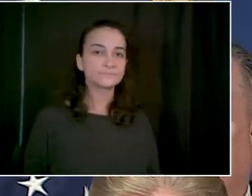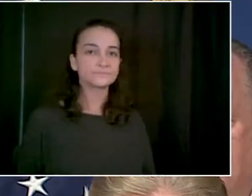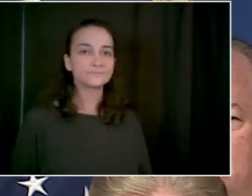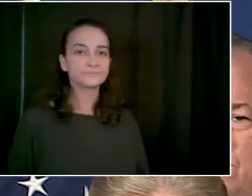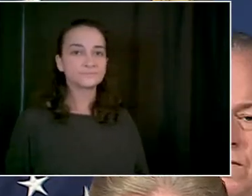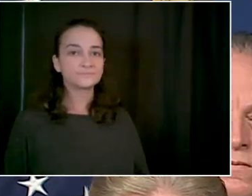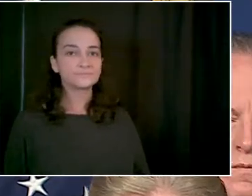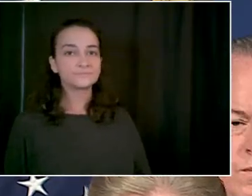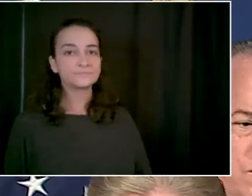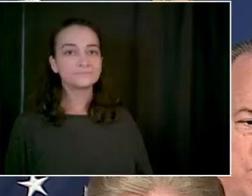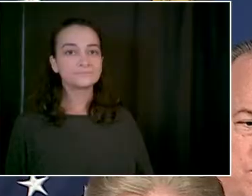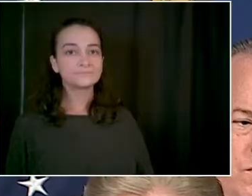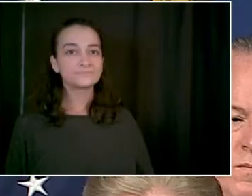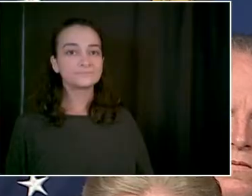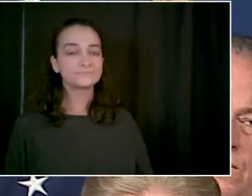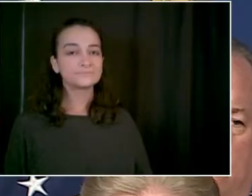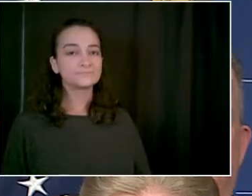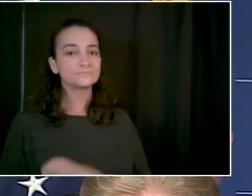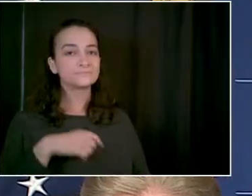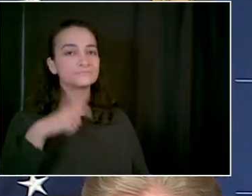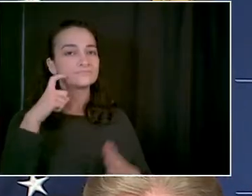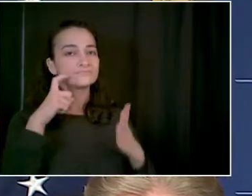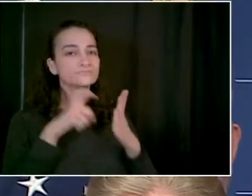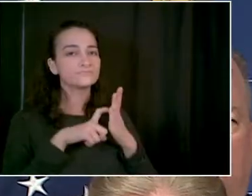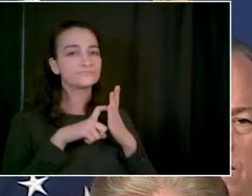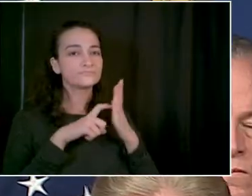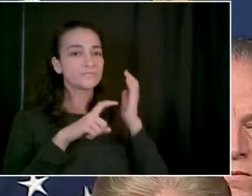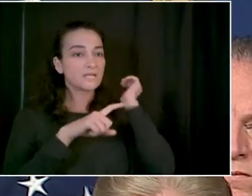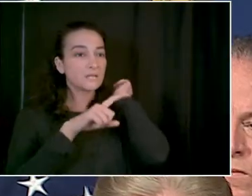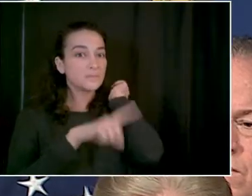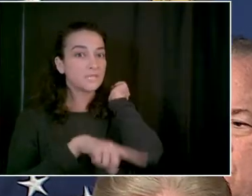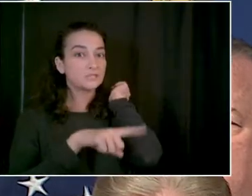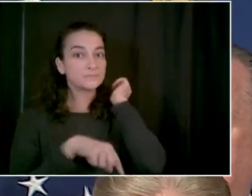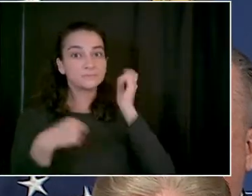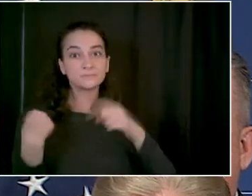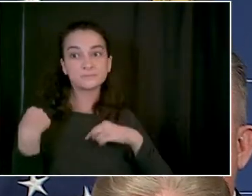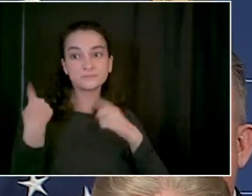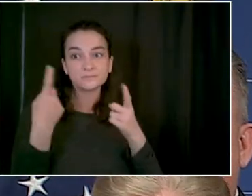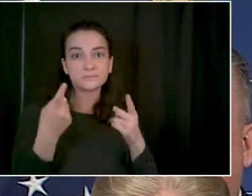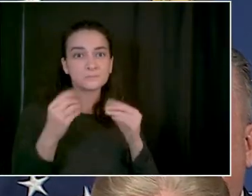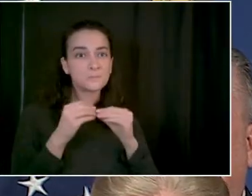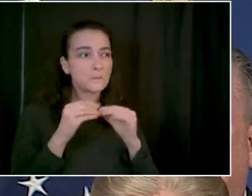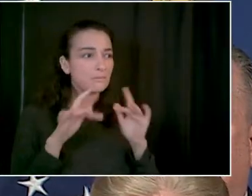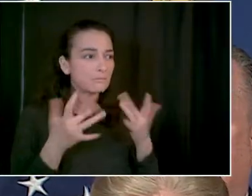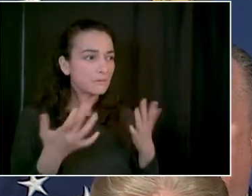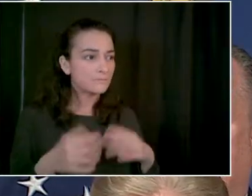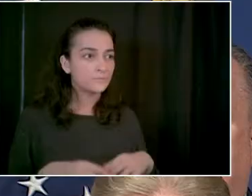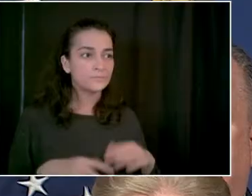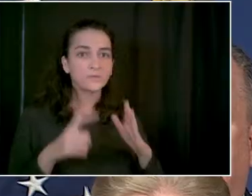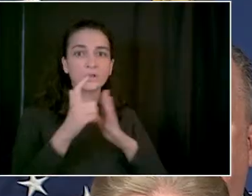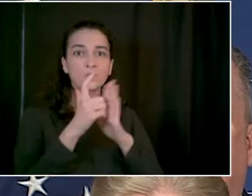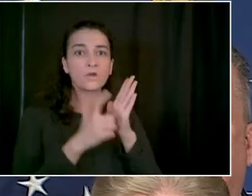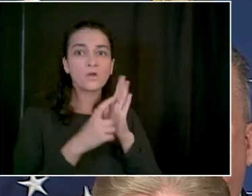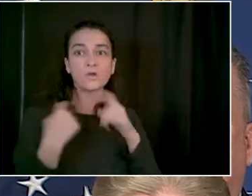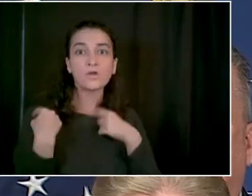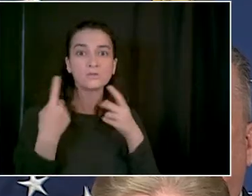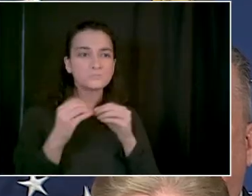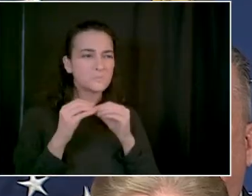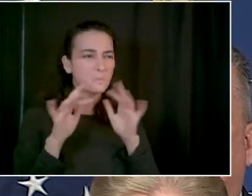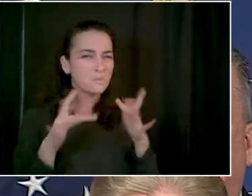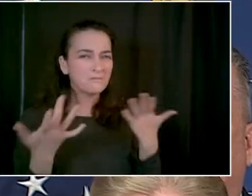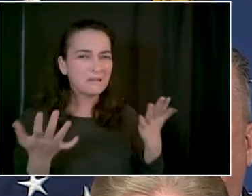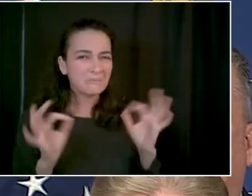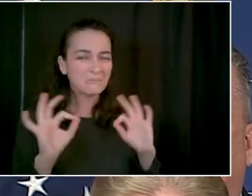crimes? I don't think any elected official in the city has been more vociferous around the erosion of